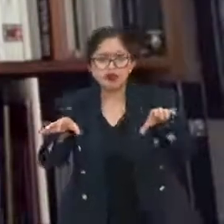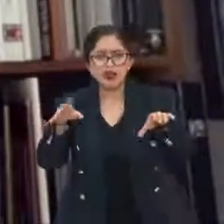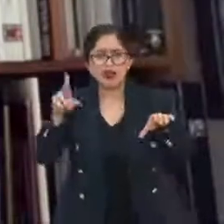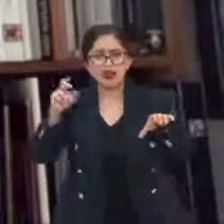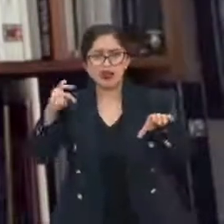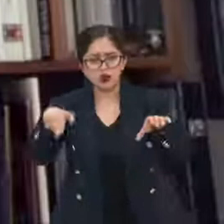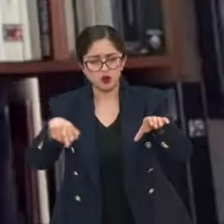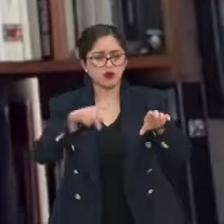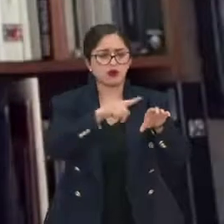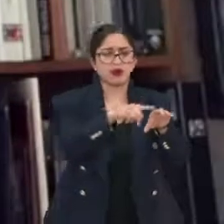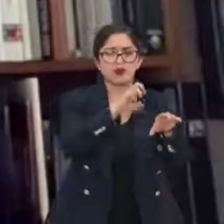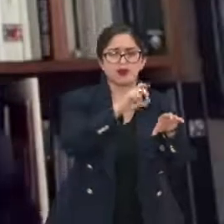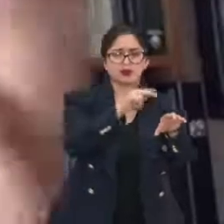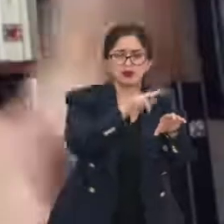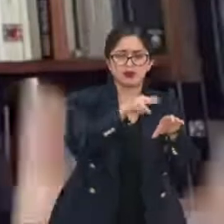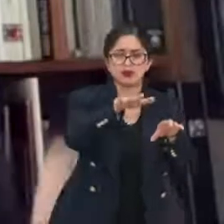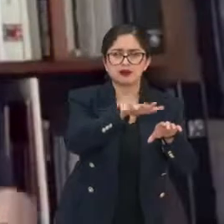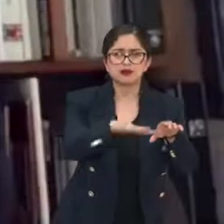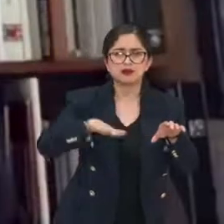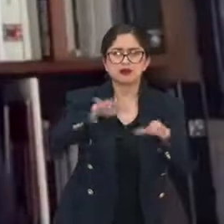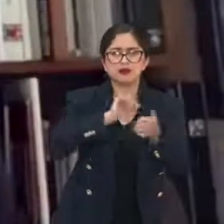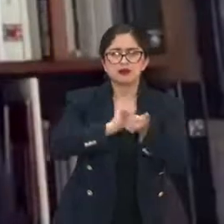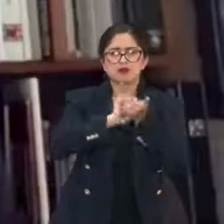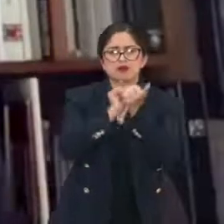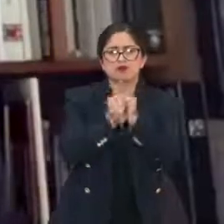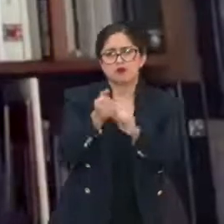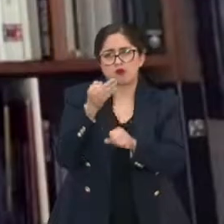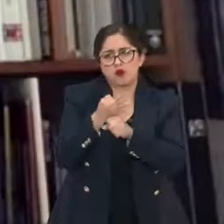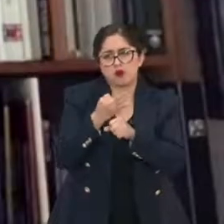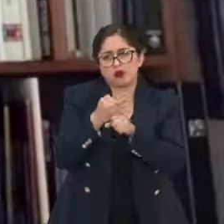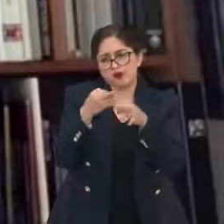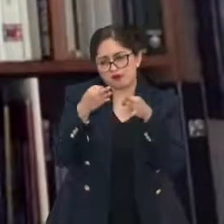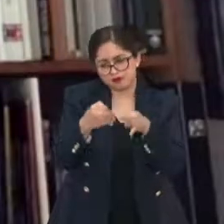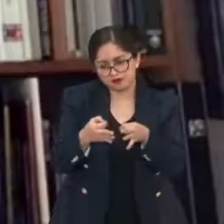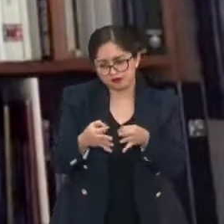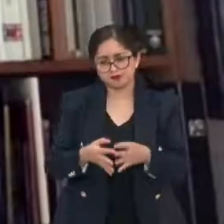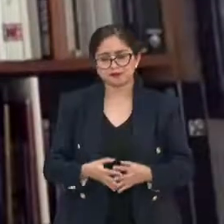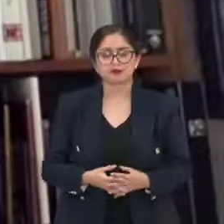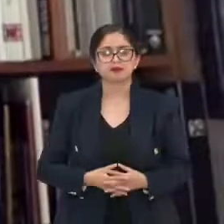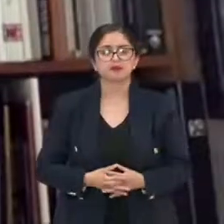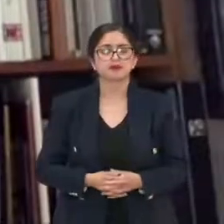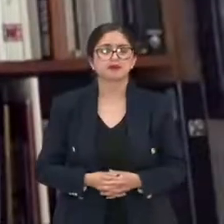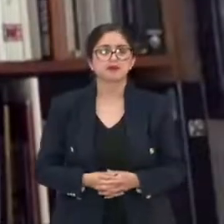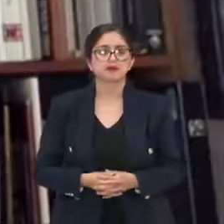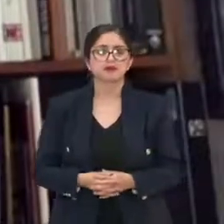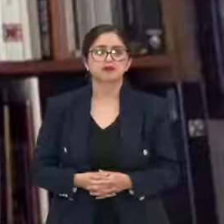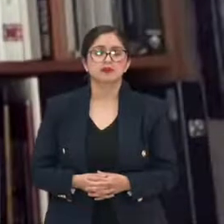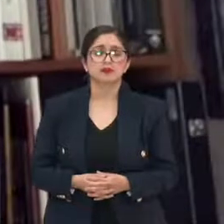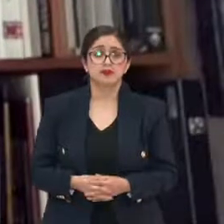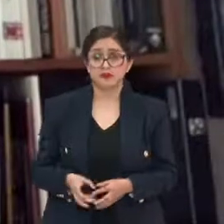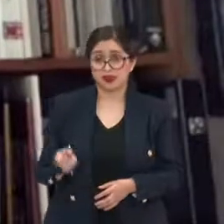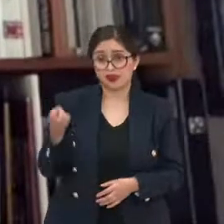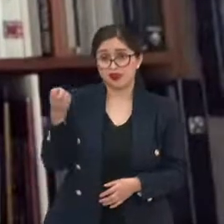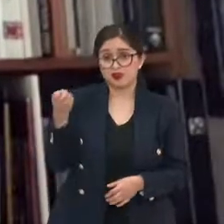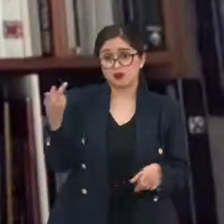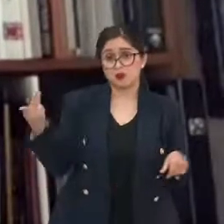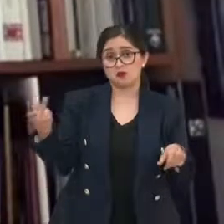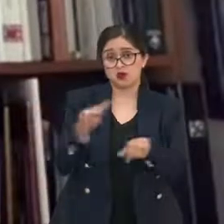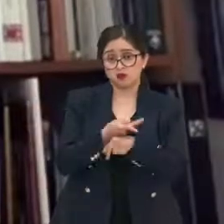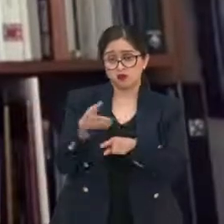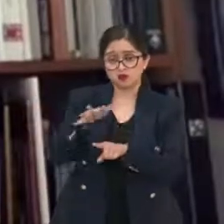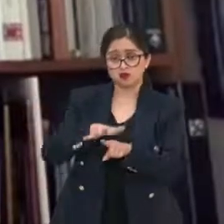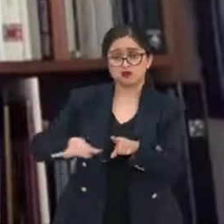that the regional as well as the ethnical issues has a huge complexity in Bolivia. So in this